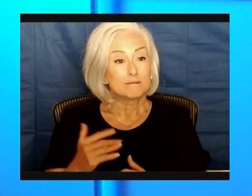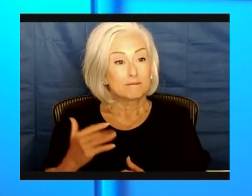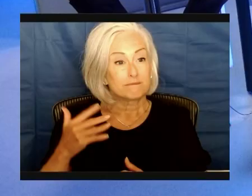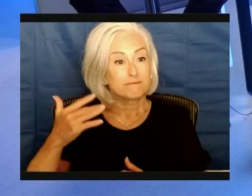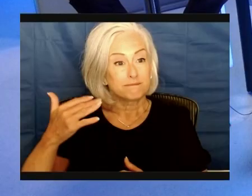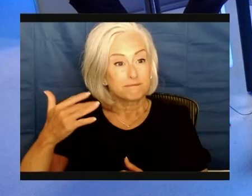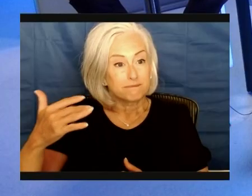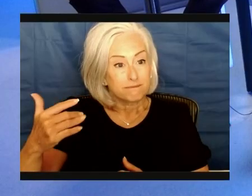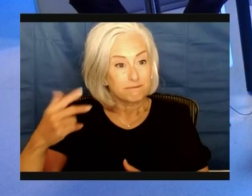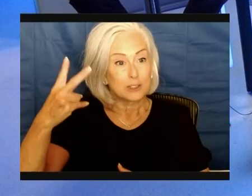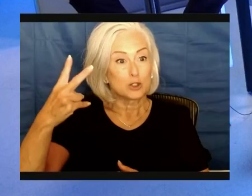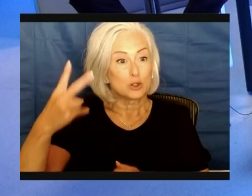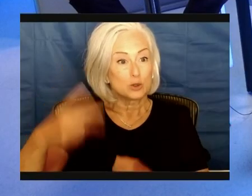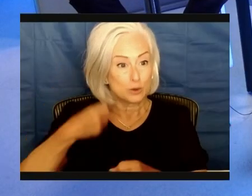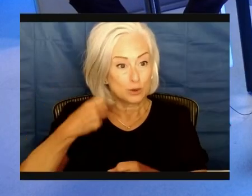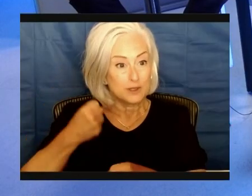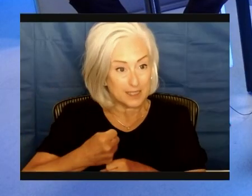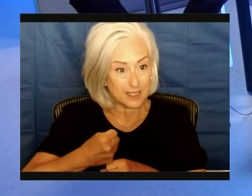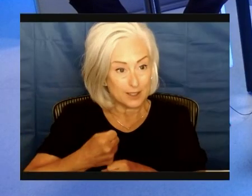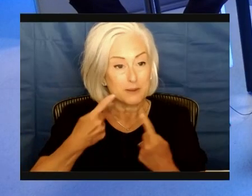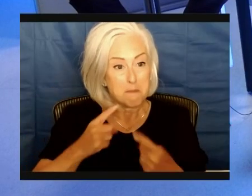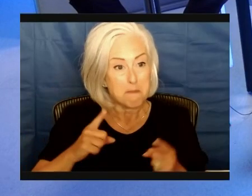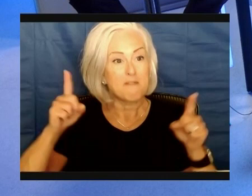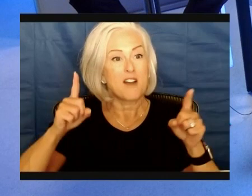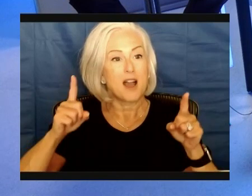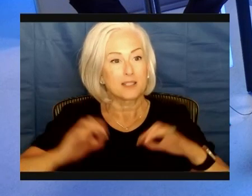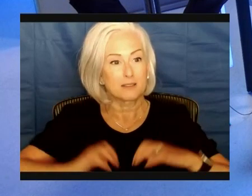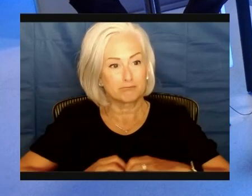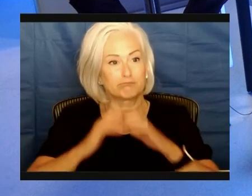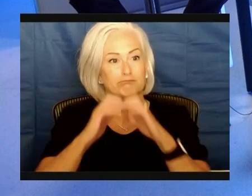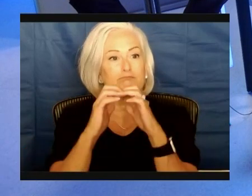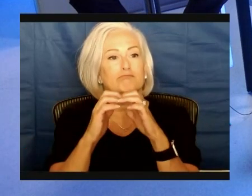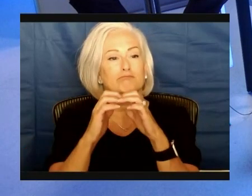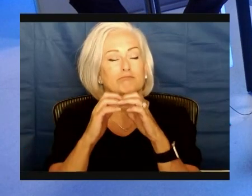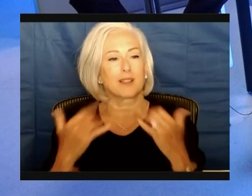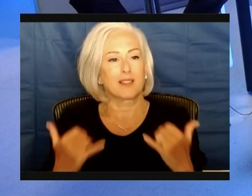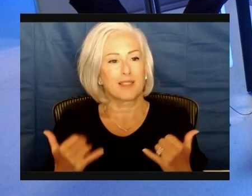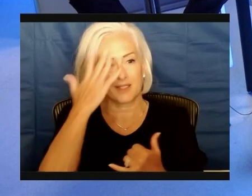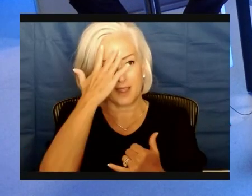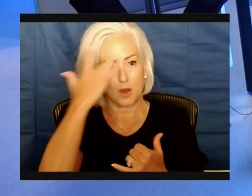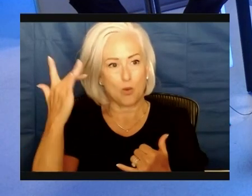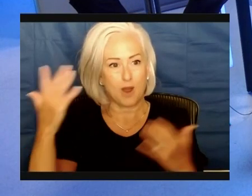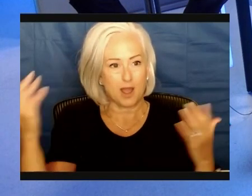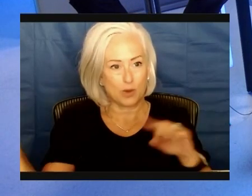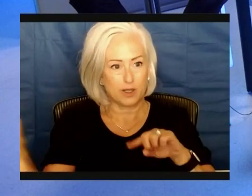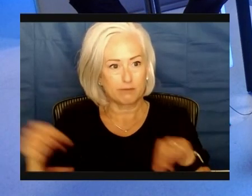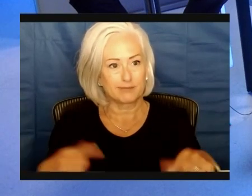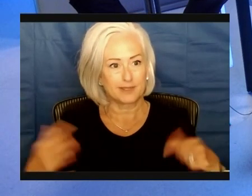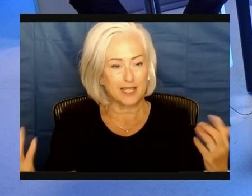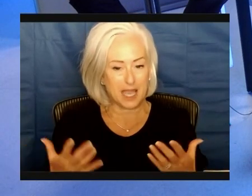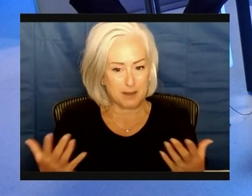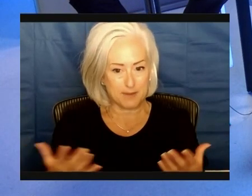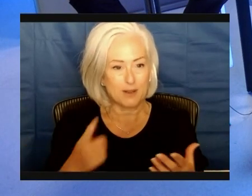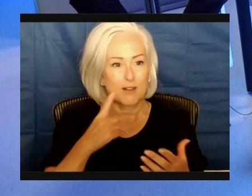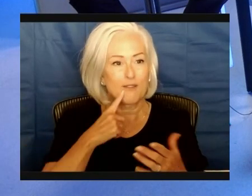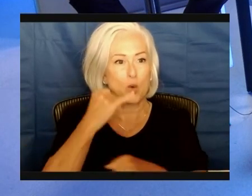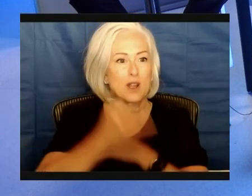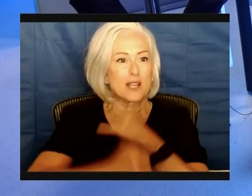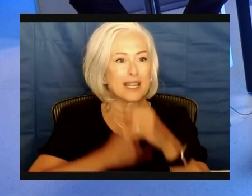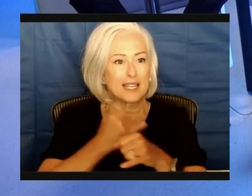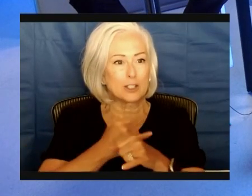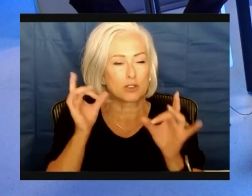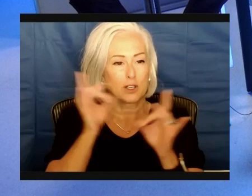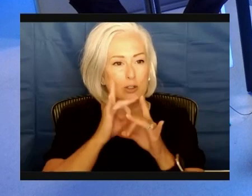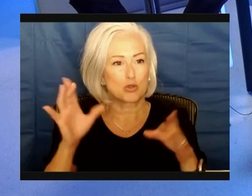here, and we become an international fellow, trauma fellow. That's a big deal.